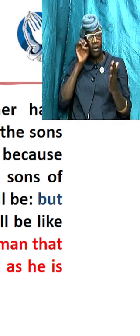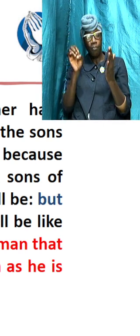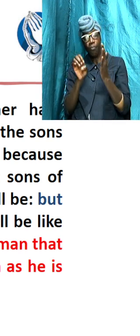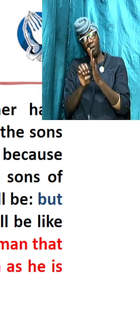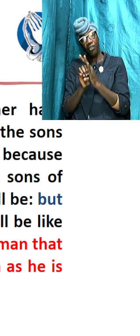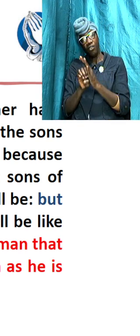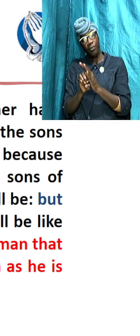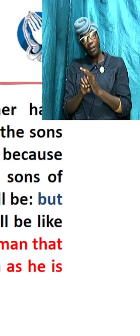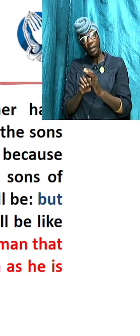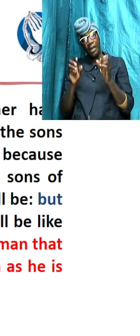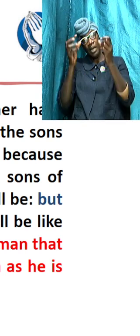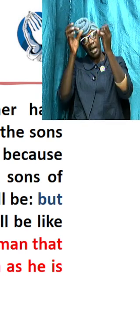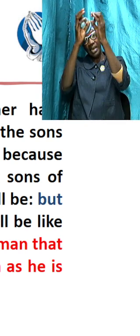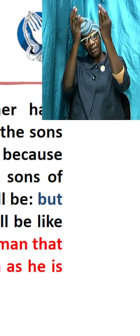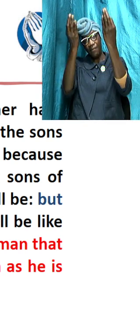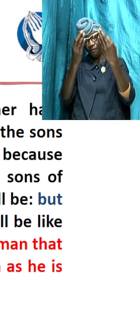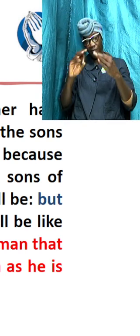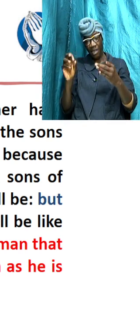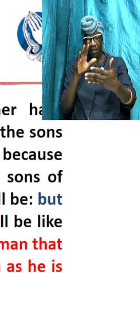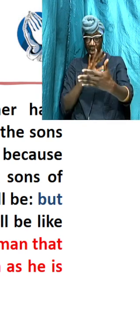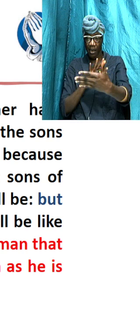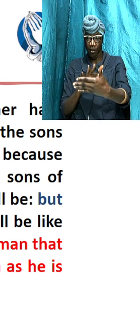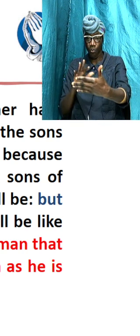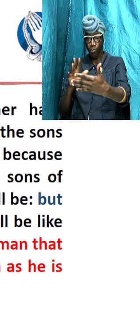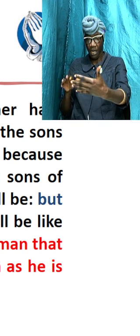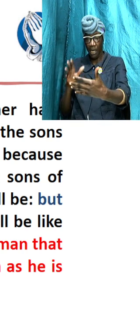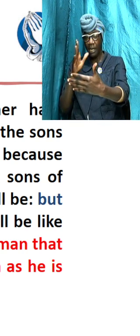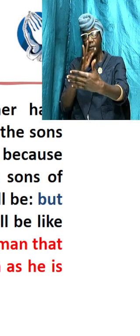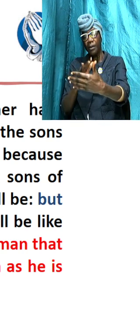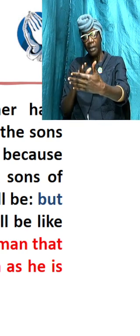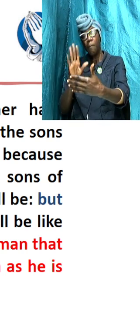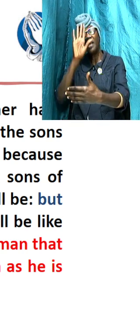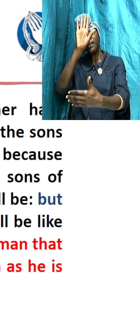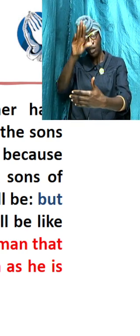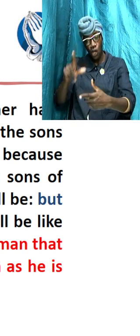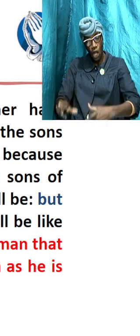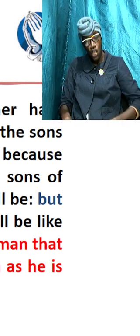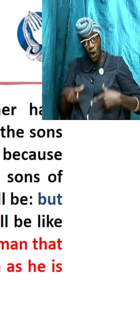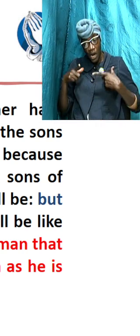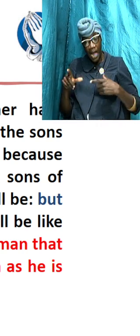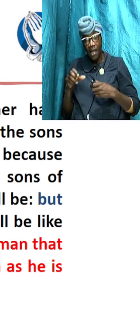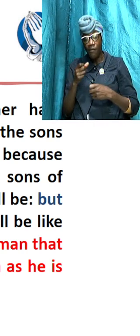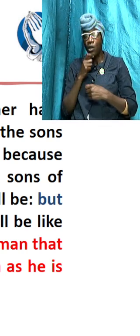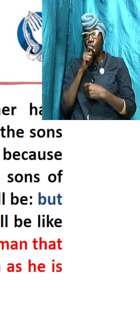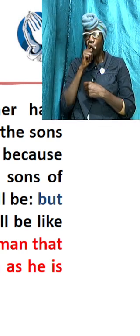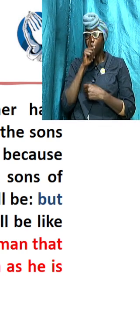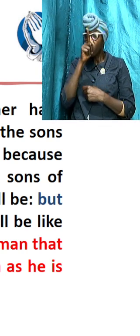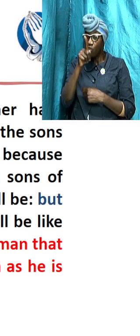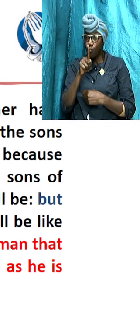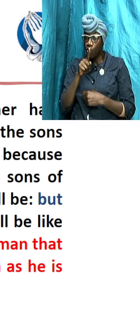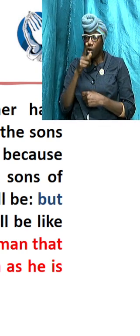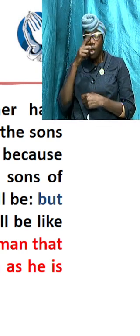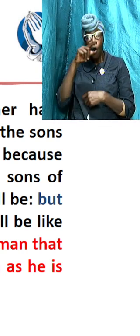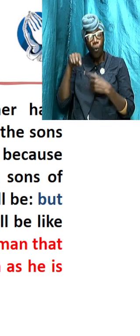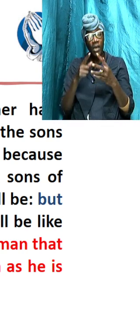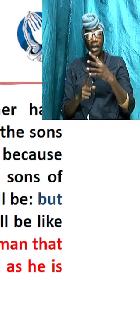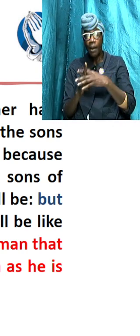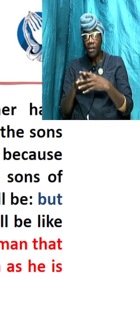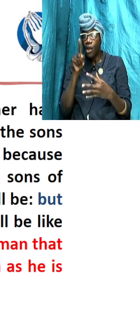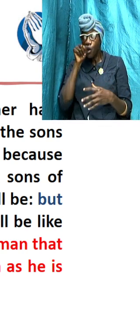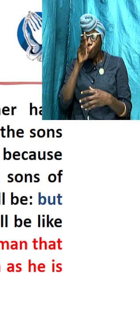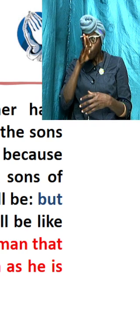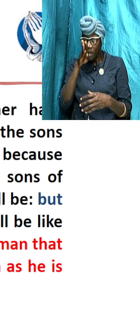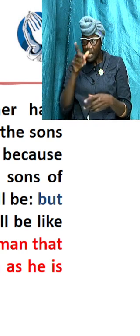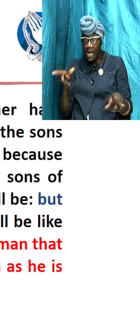he's framing out, or he's painting that painting. He's painting your life to make sure that when he shall appear, we shall be like